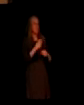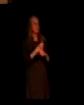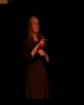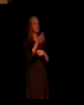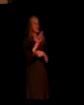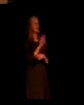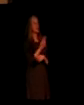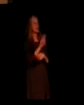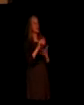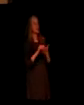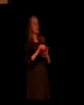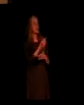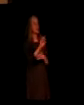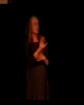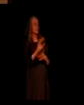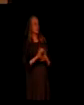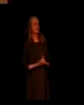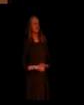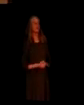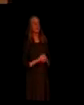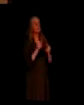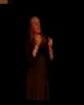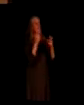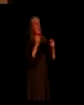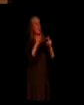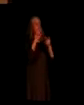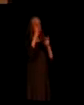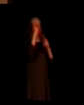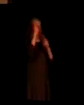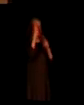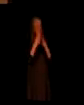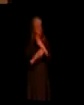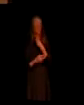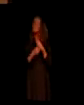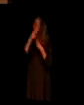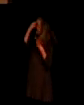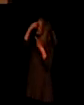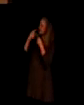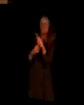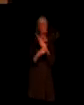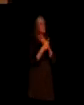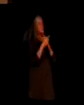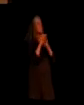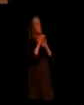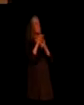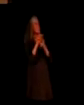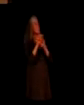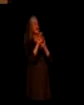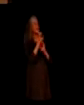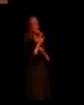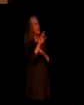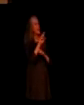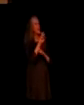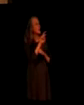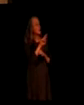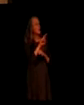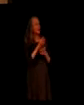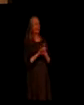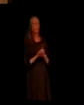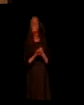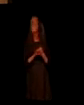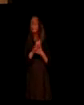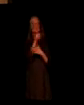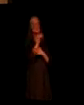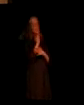Now, a lot of people misunderstand this graph and they think this is model error somehow. No, this